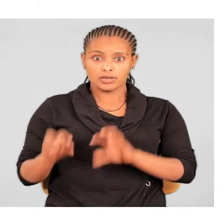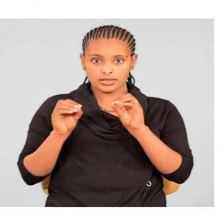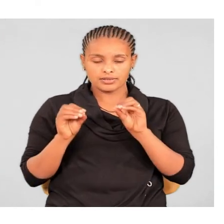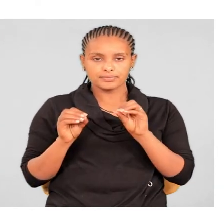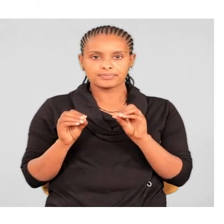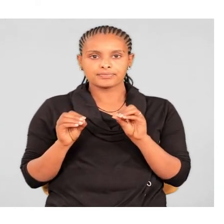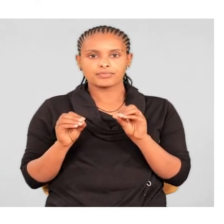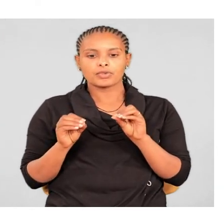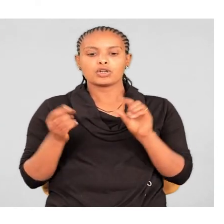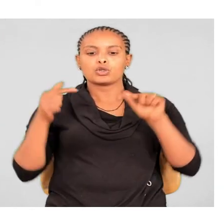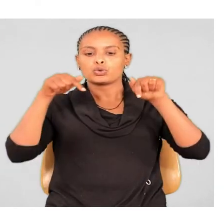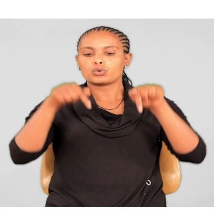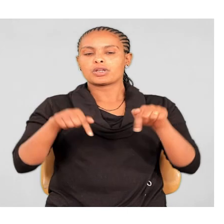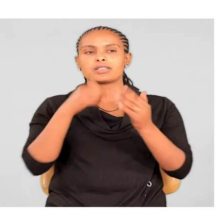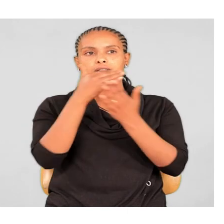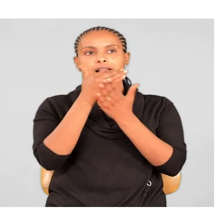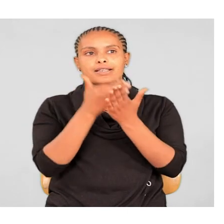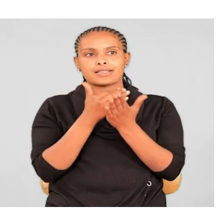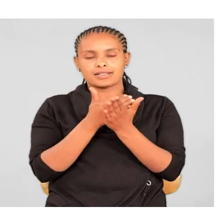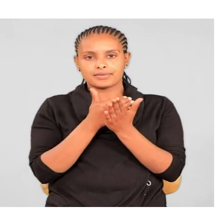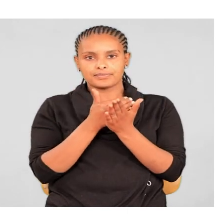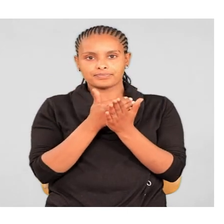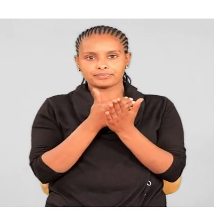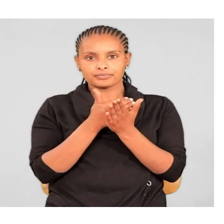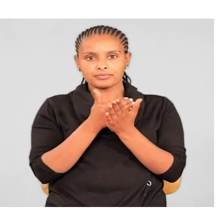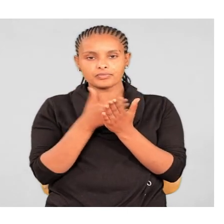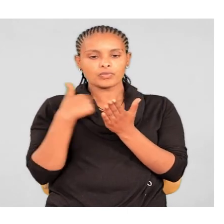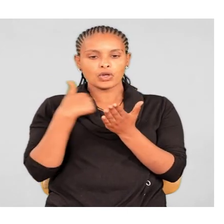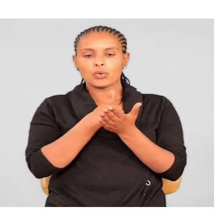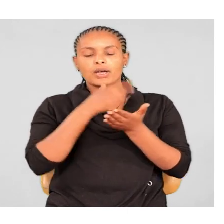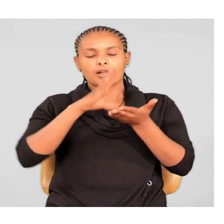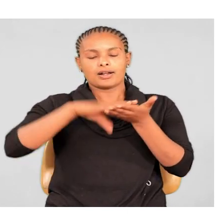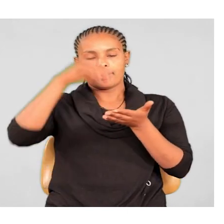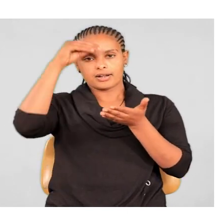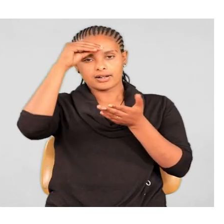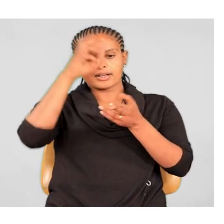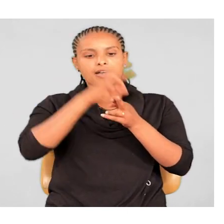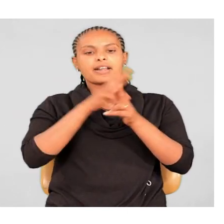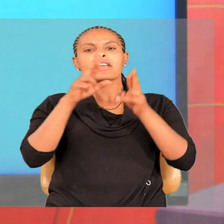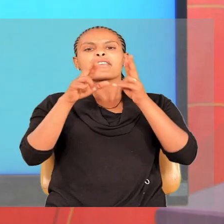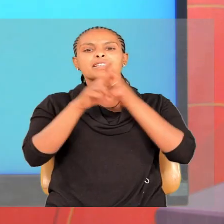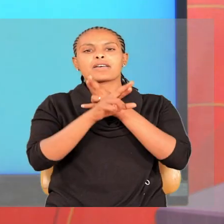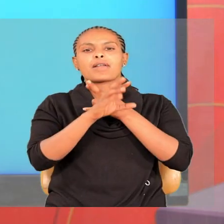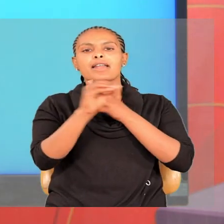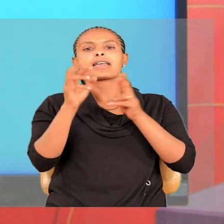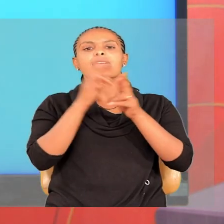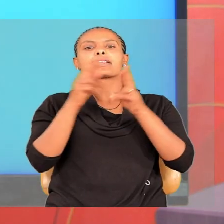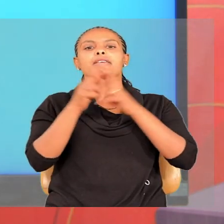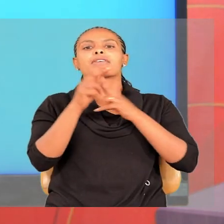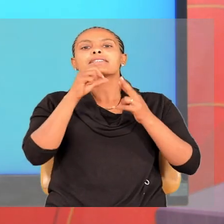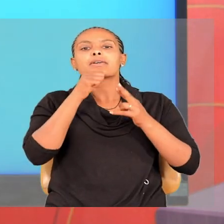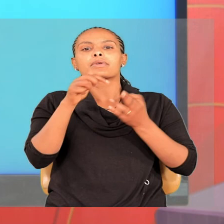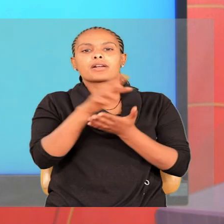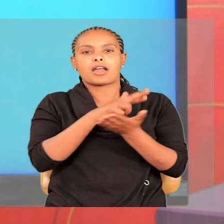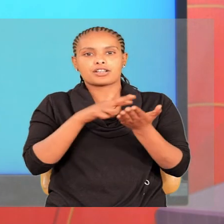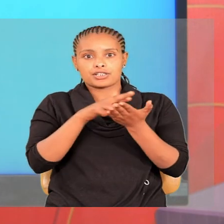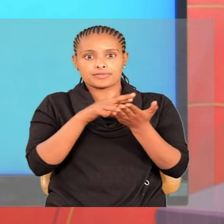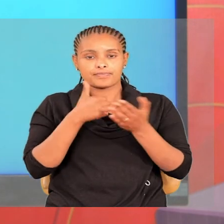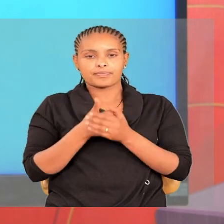Students, in our today's lesson, we learned reversible and irreversible